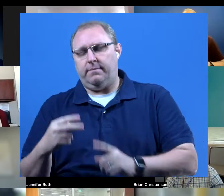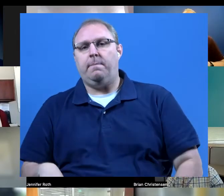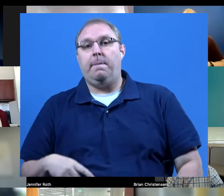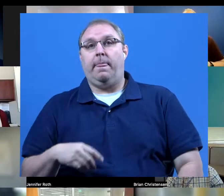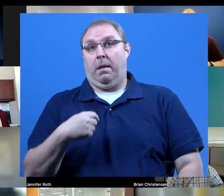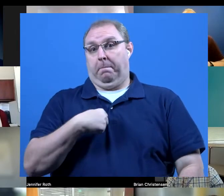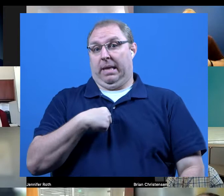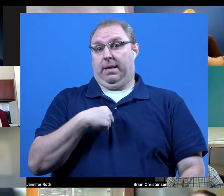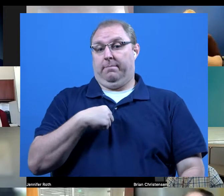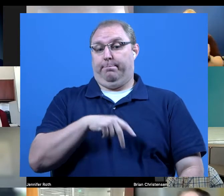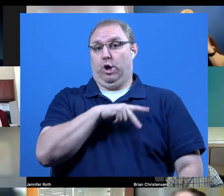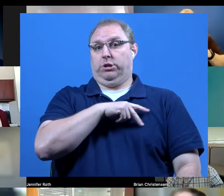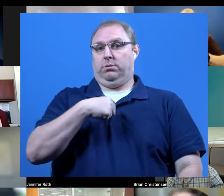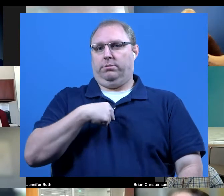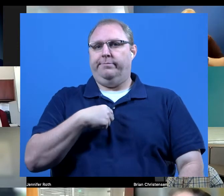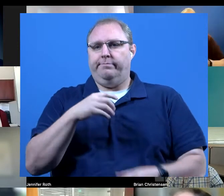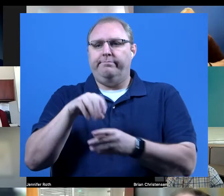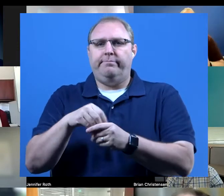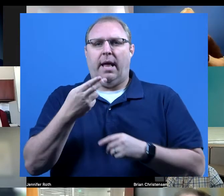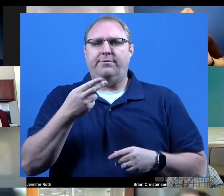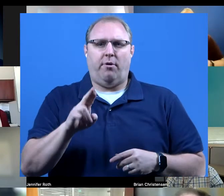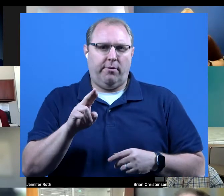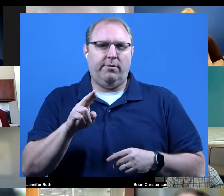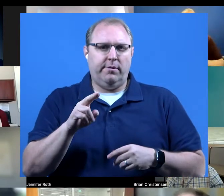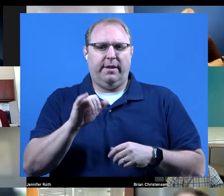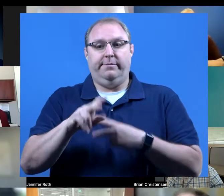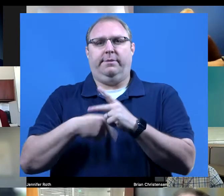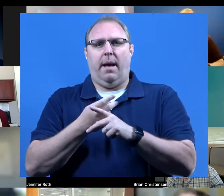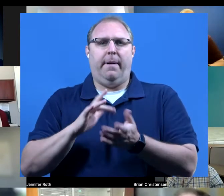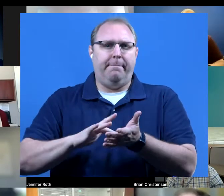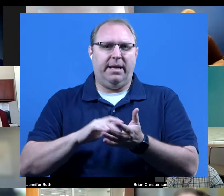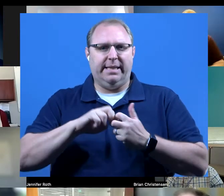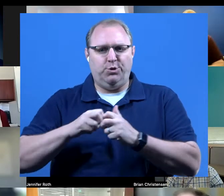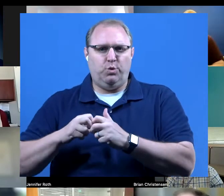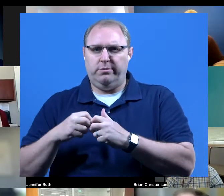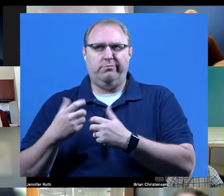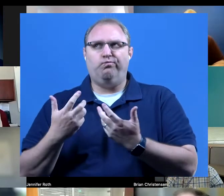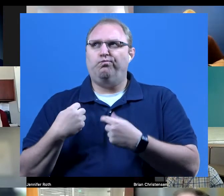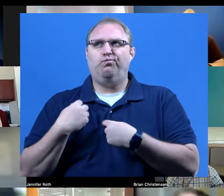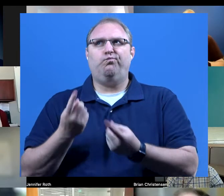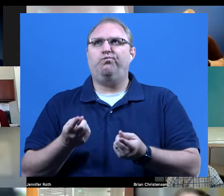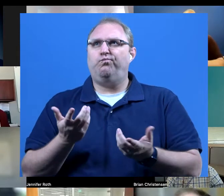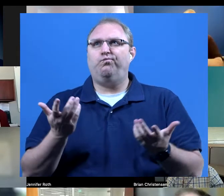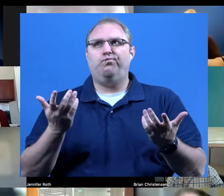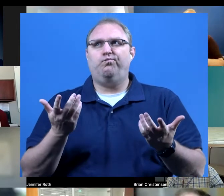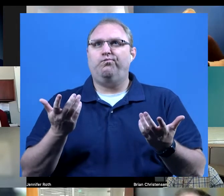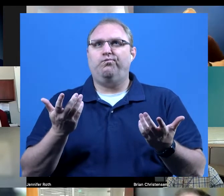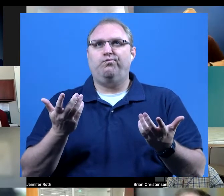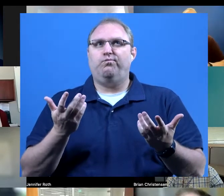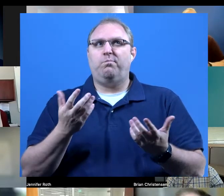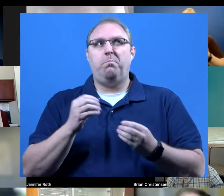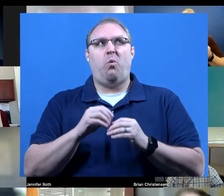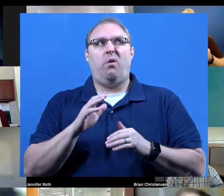and maybe give you a little perspective on is I've been personally dealing in human resources and dealing with these kinds of